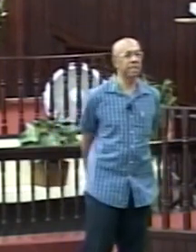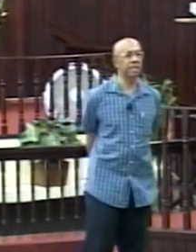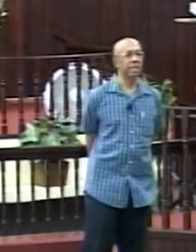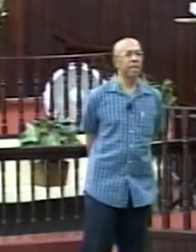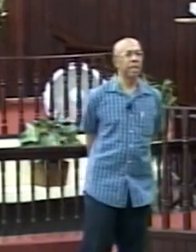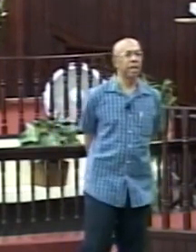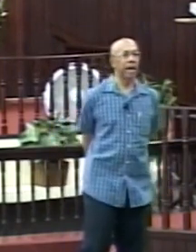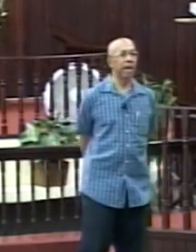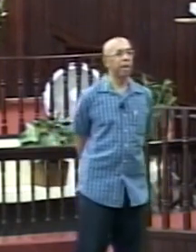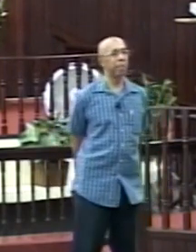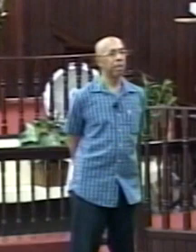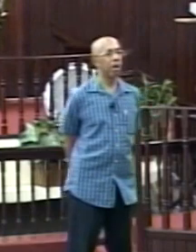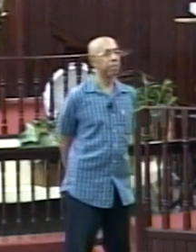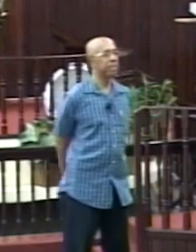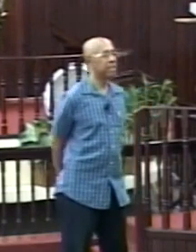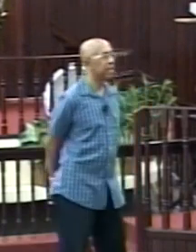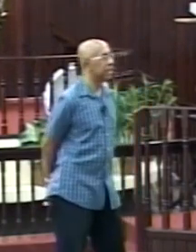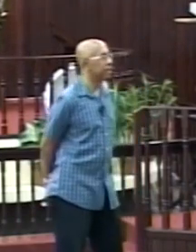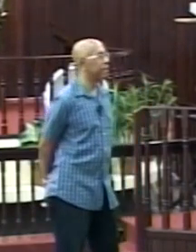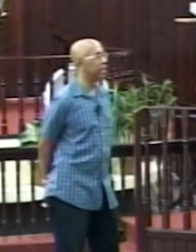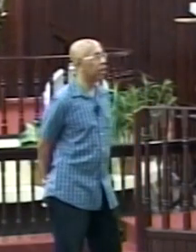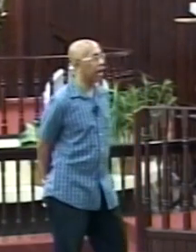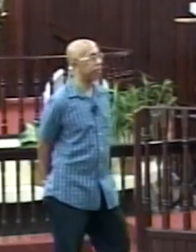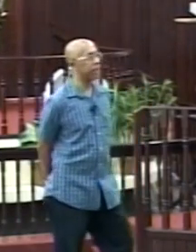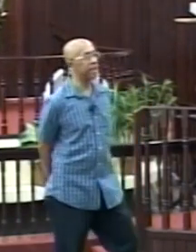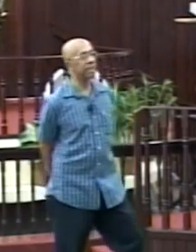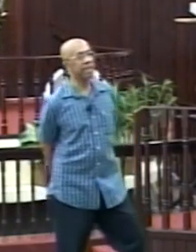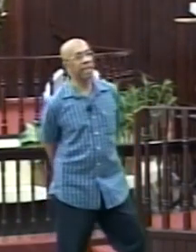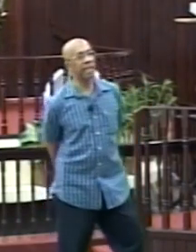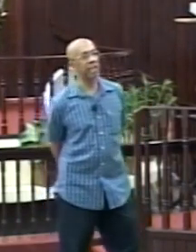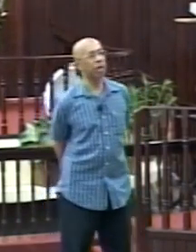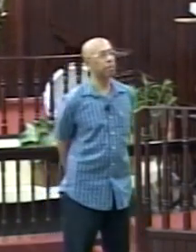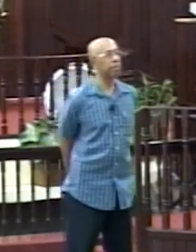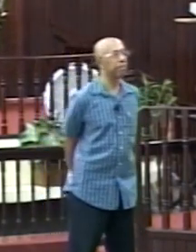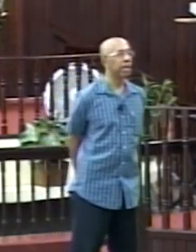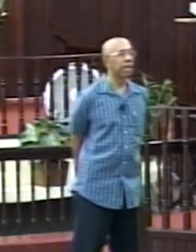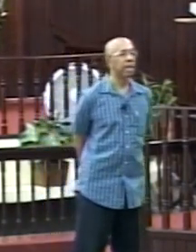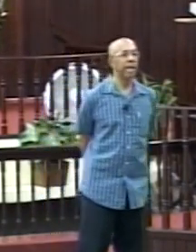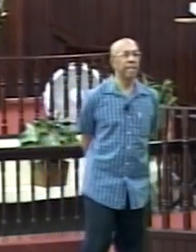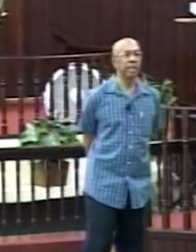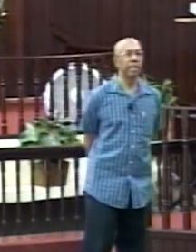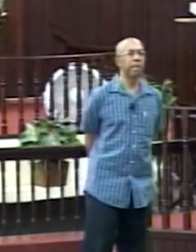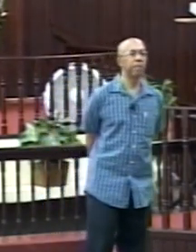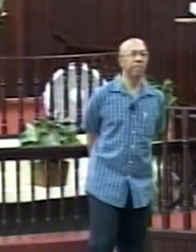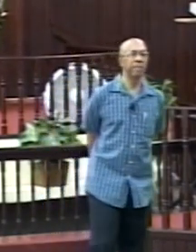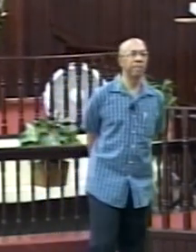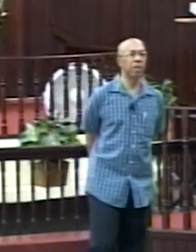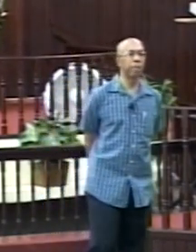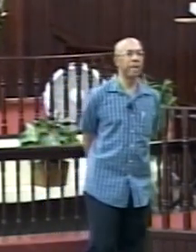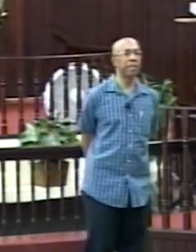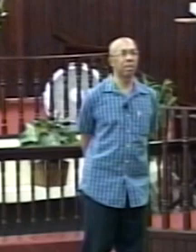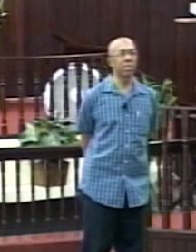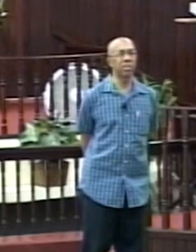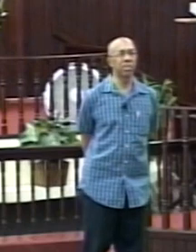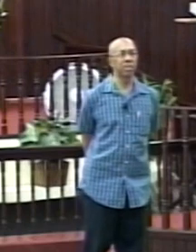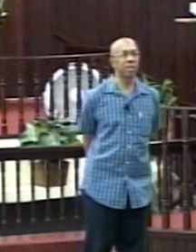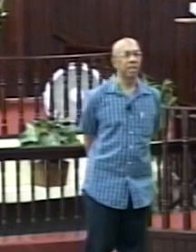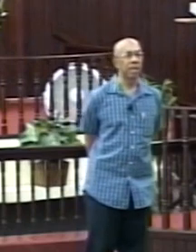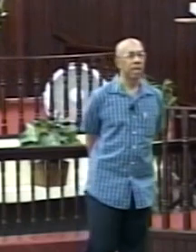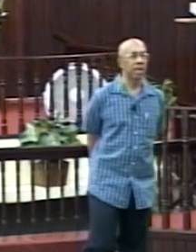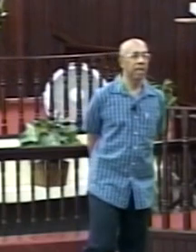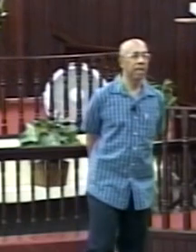this. Obviously, his may not have been a sign of any physical or medical